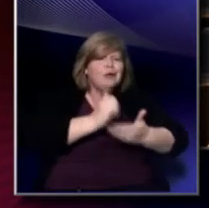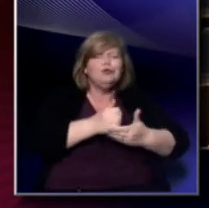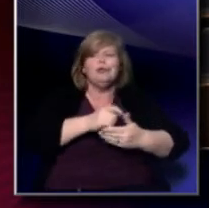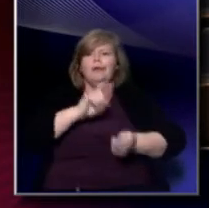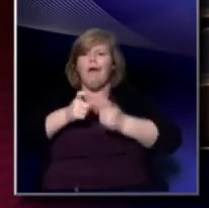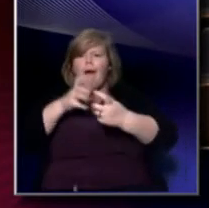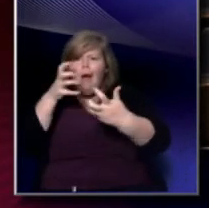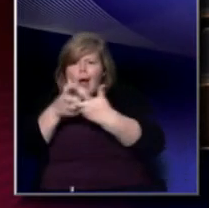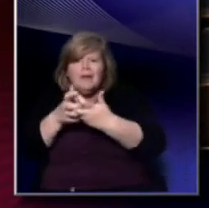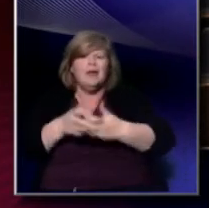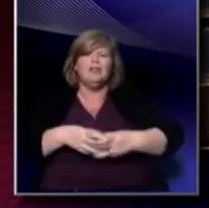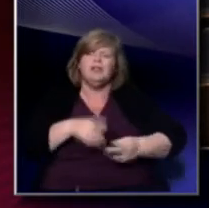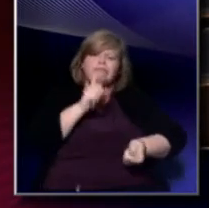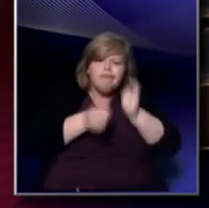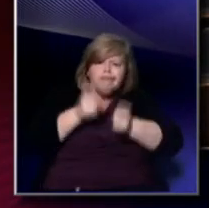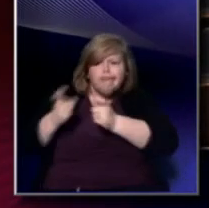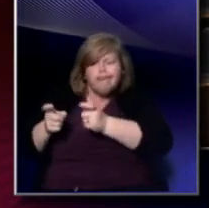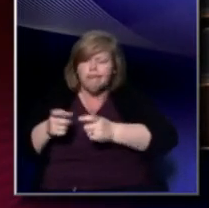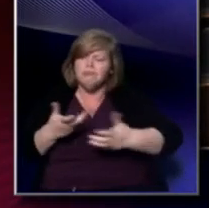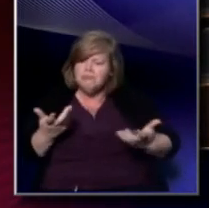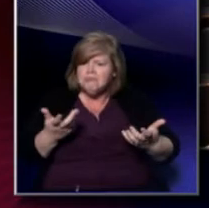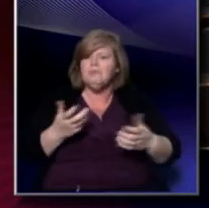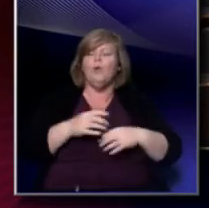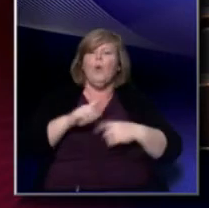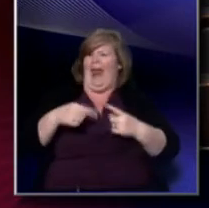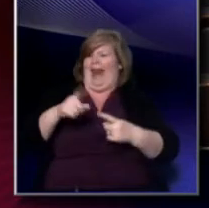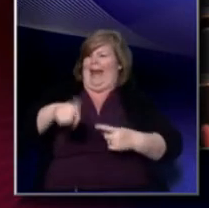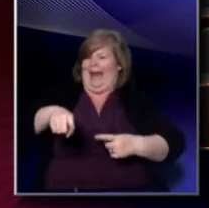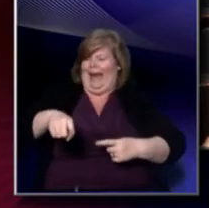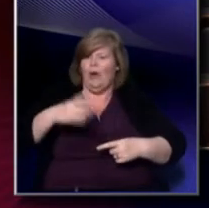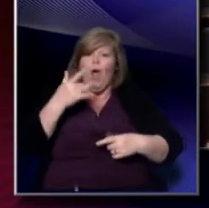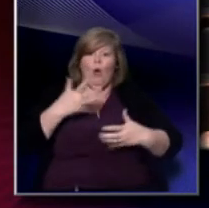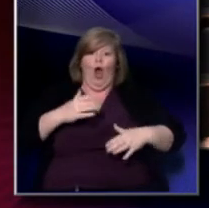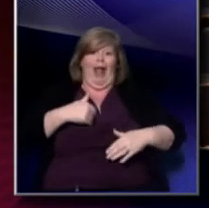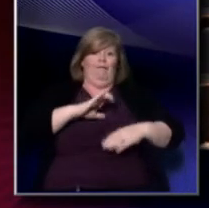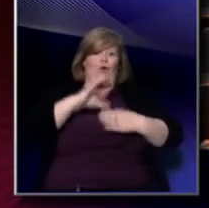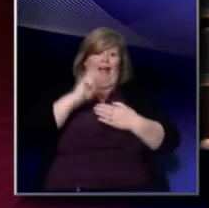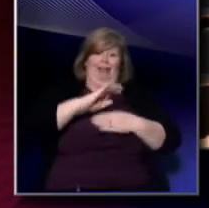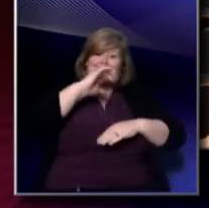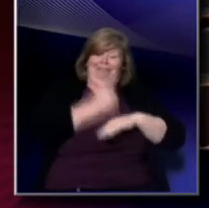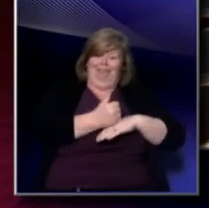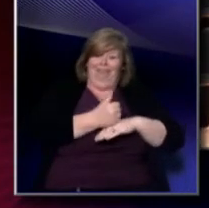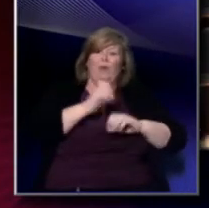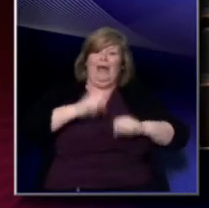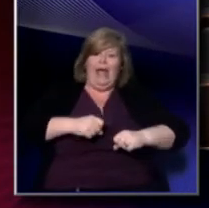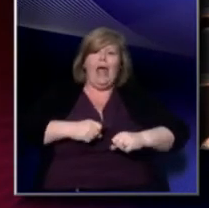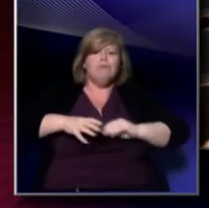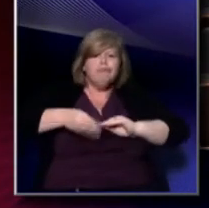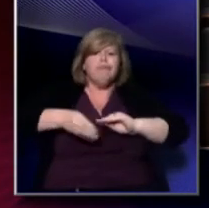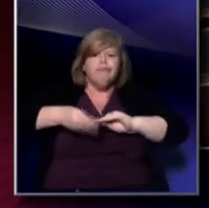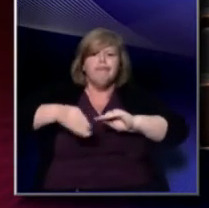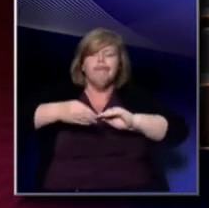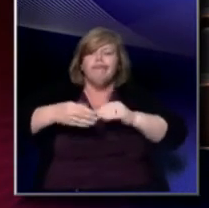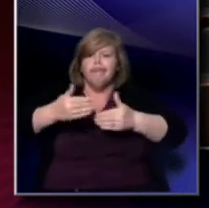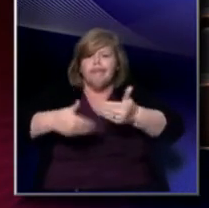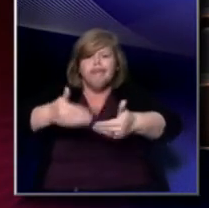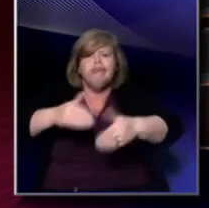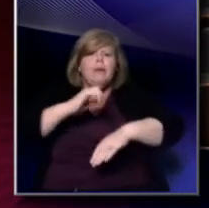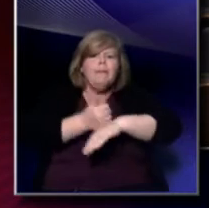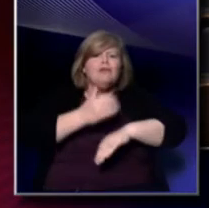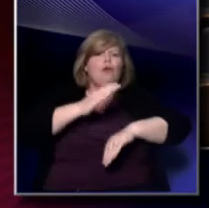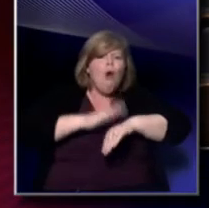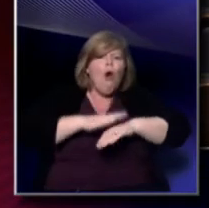accommodations, modification as needed, because at that point, at least we have something to build on, and we can steadily keep adding to that based on the children that we